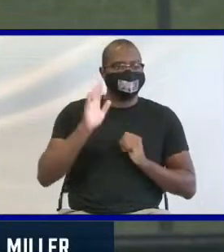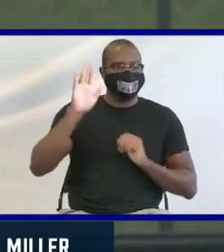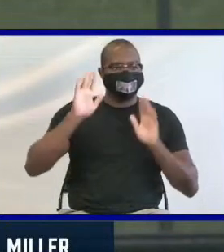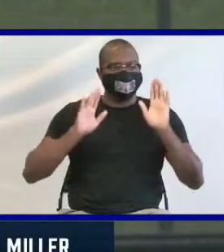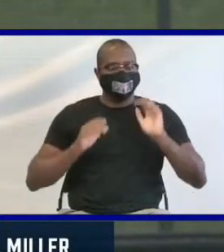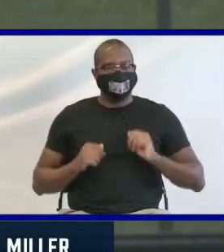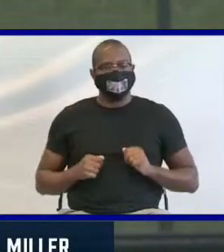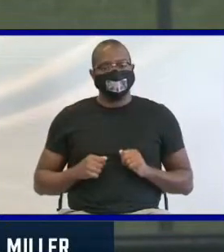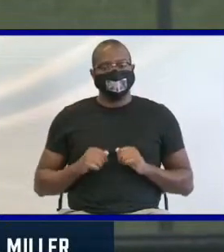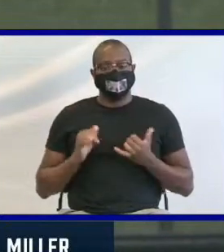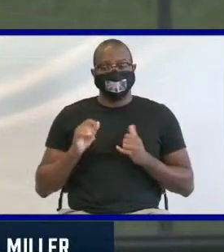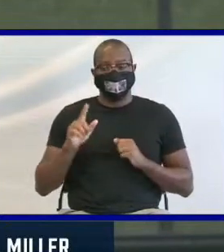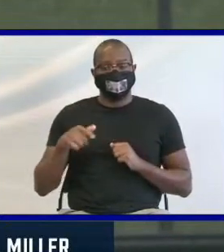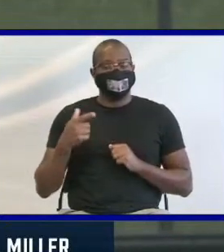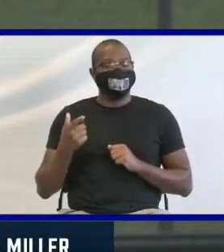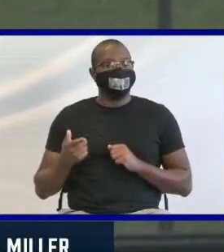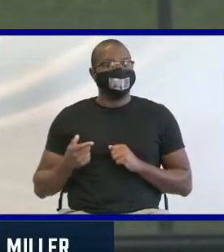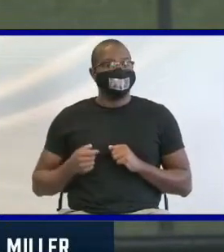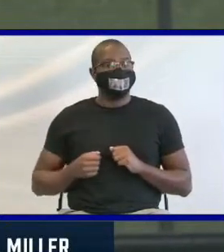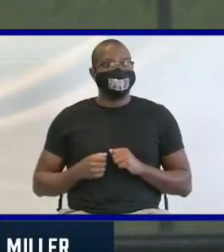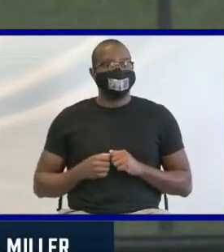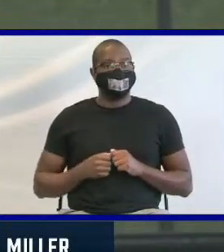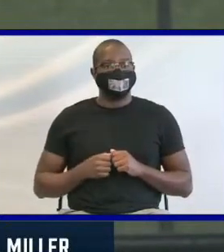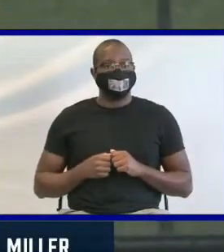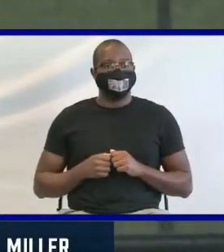We will now go to